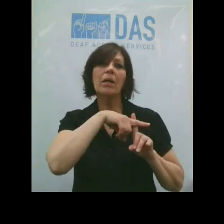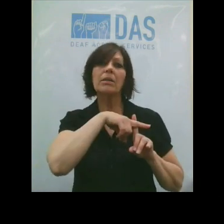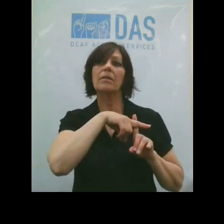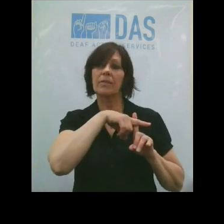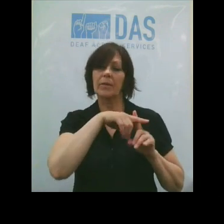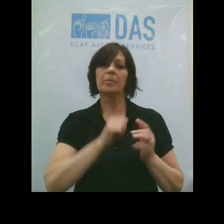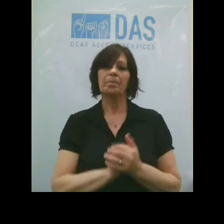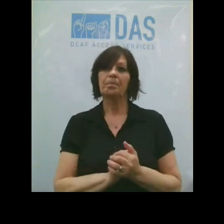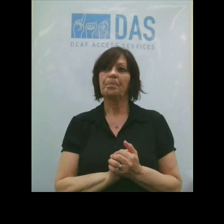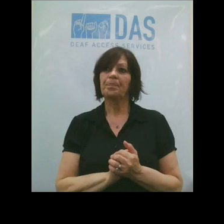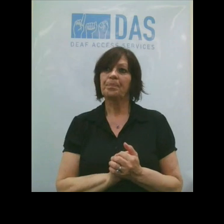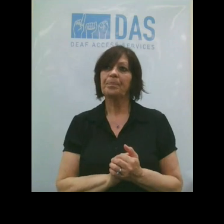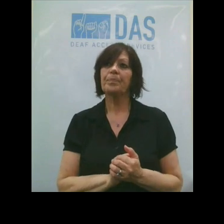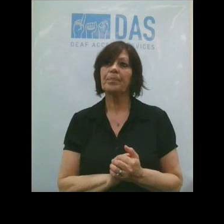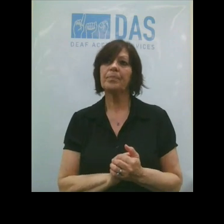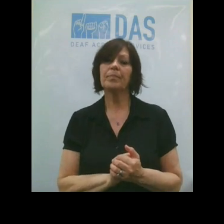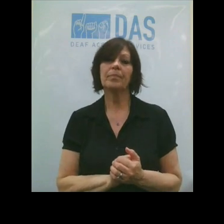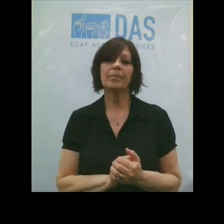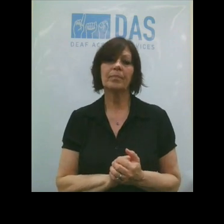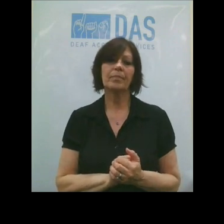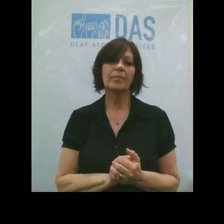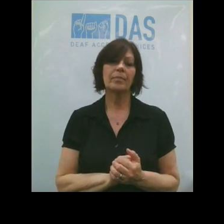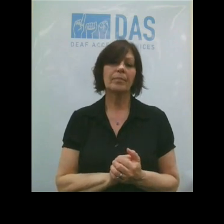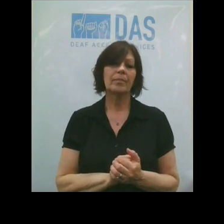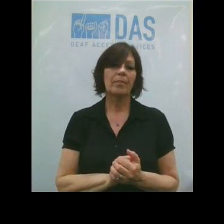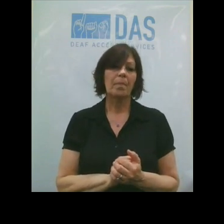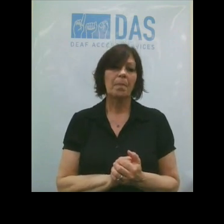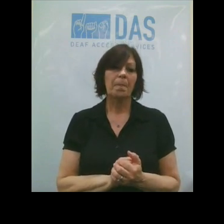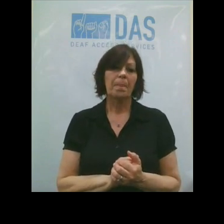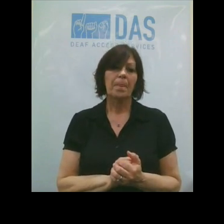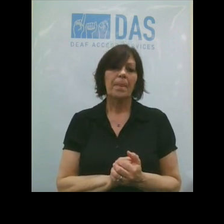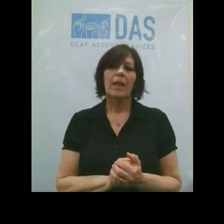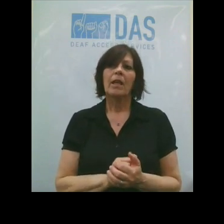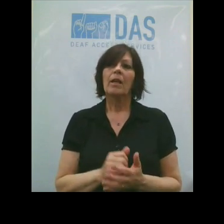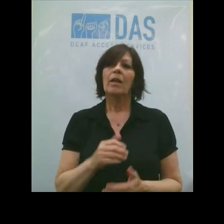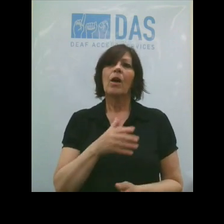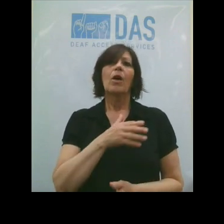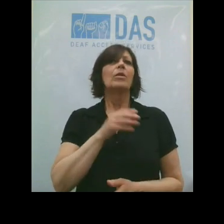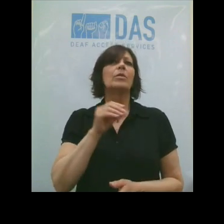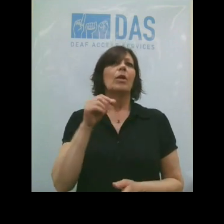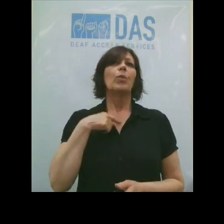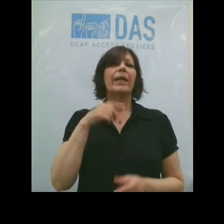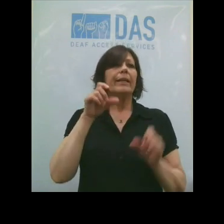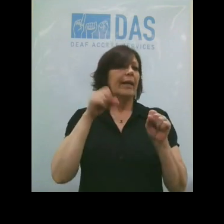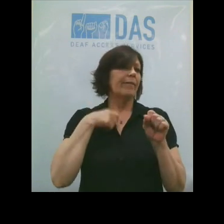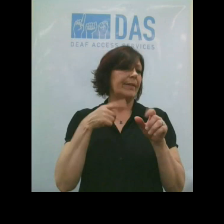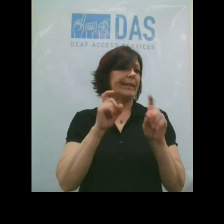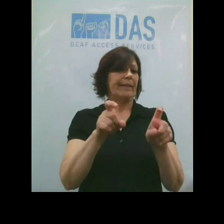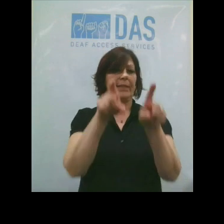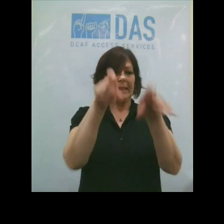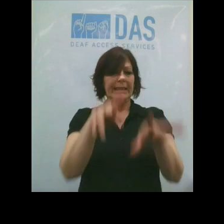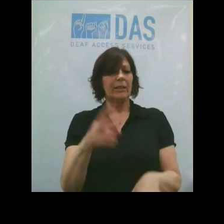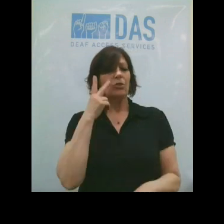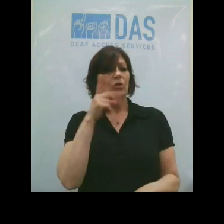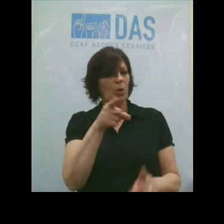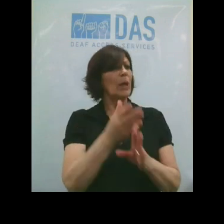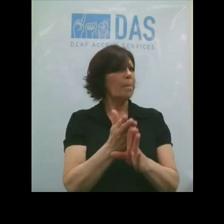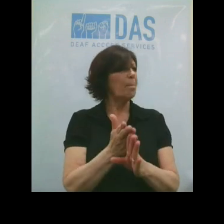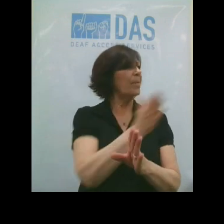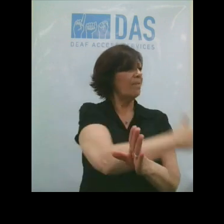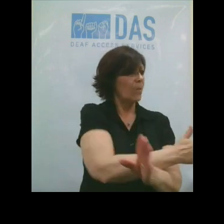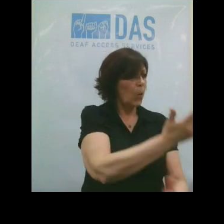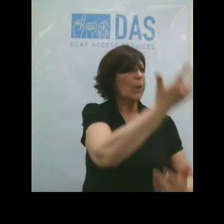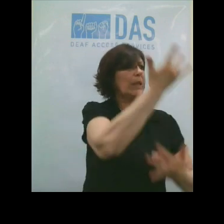molecular diagnostic test, the polymerase chain reaction or PCR, or an antibody test that showed they had a prior